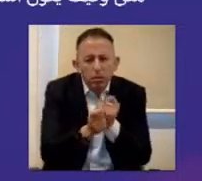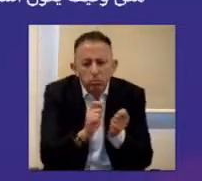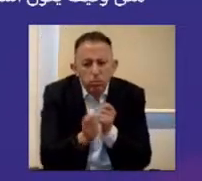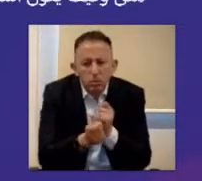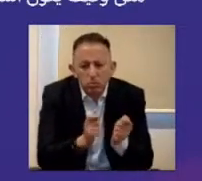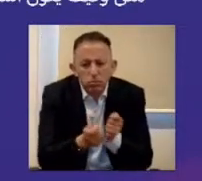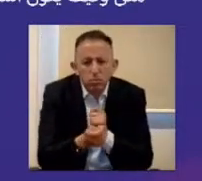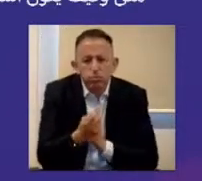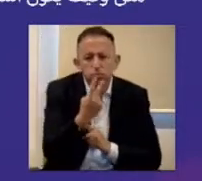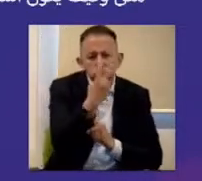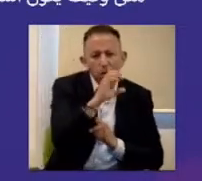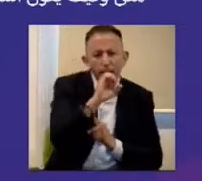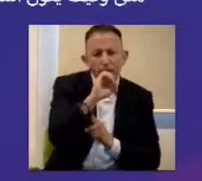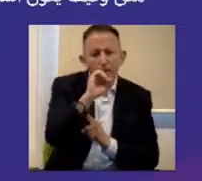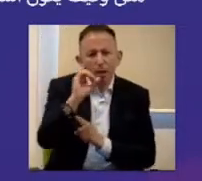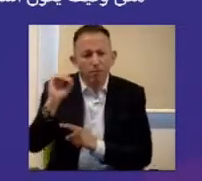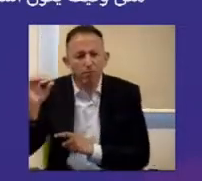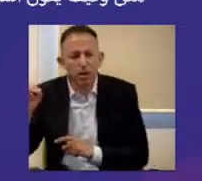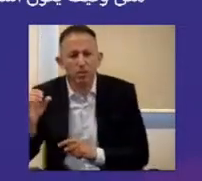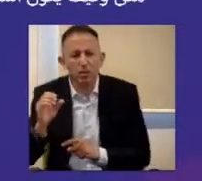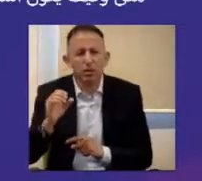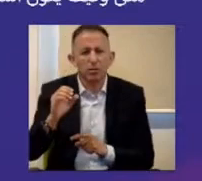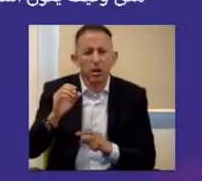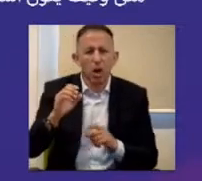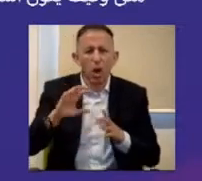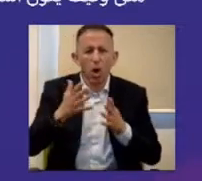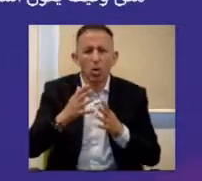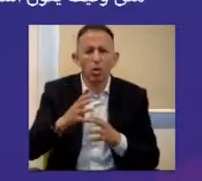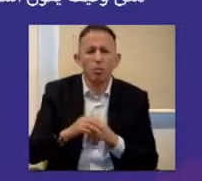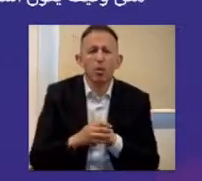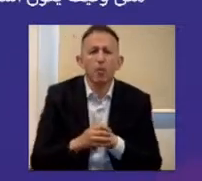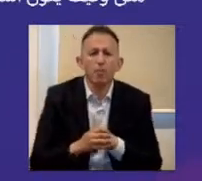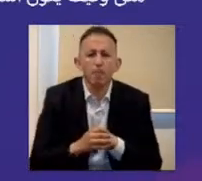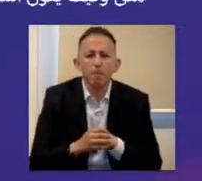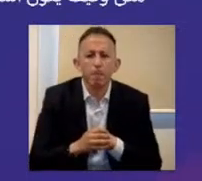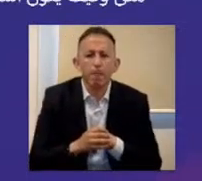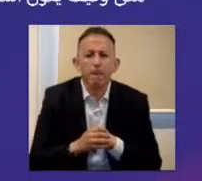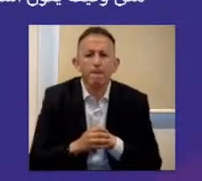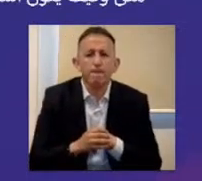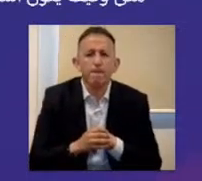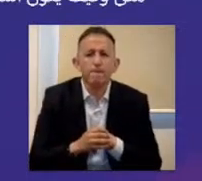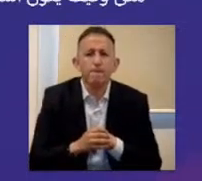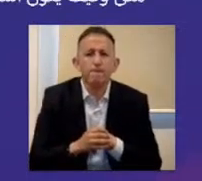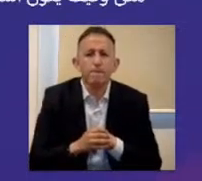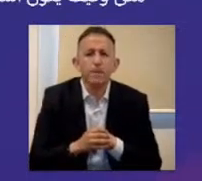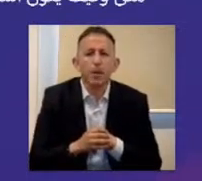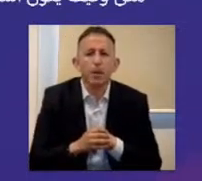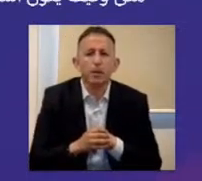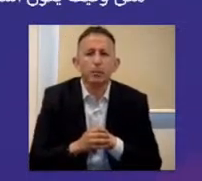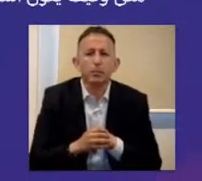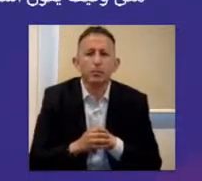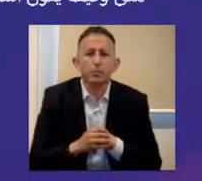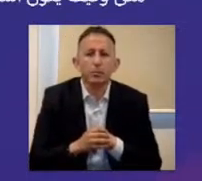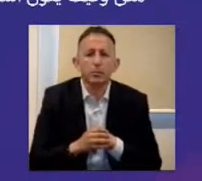group theorems. There are some Bayesian networks, such as this one that has been developed